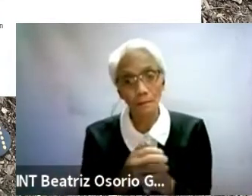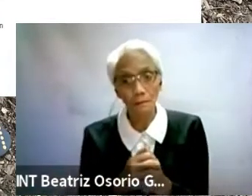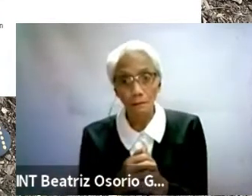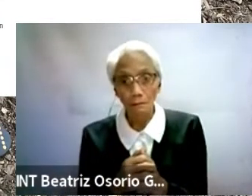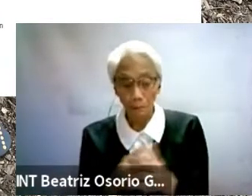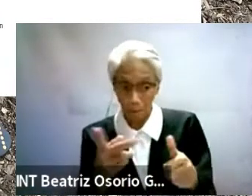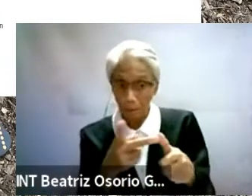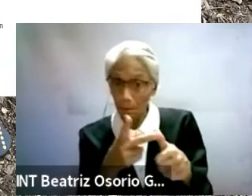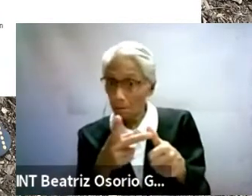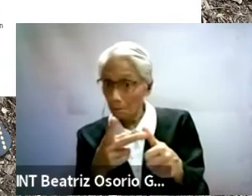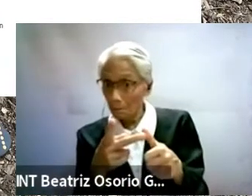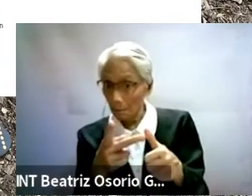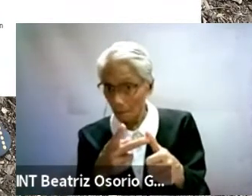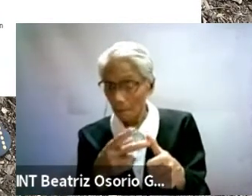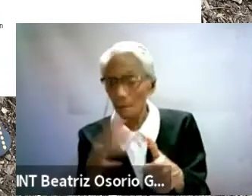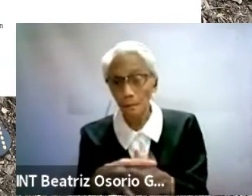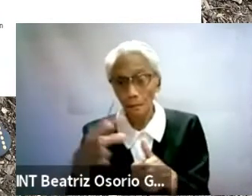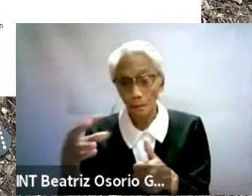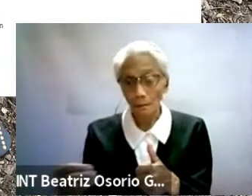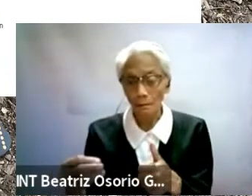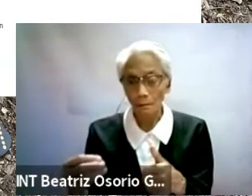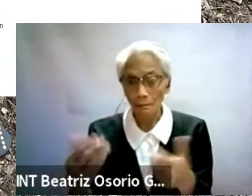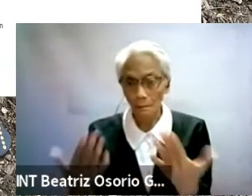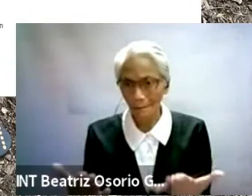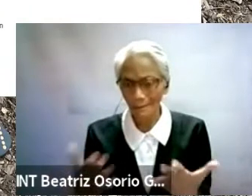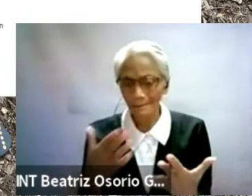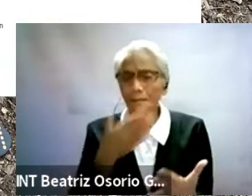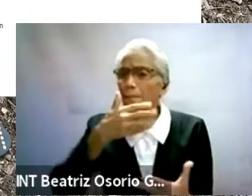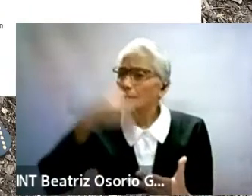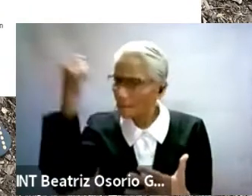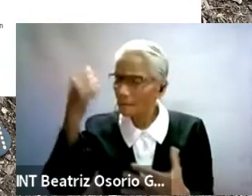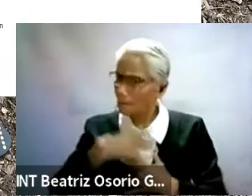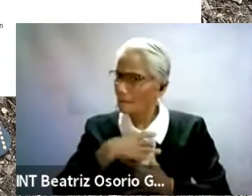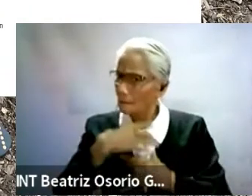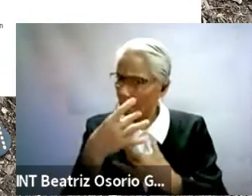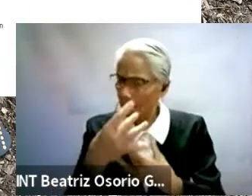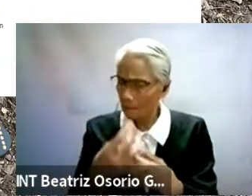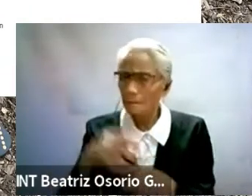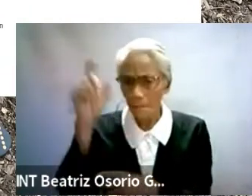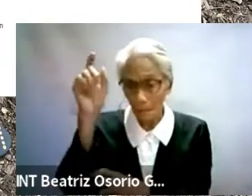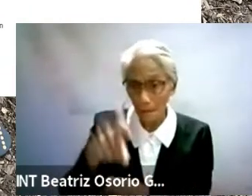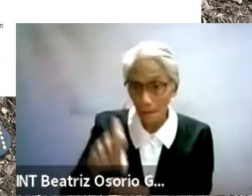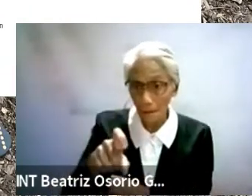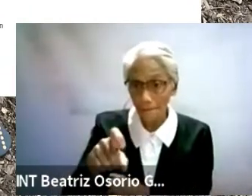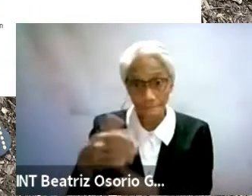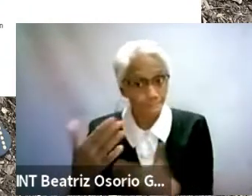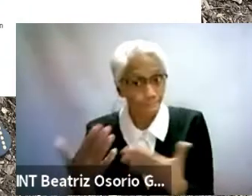and especially that the best interests should not be trumped by the commercial interests. This becomes